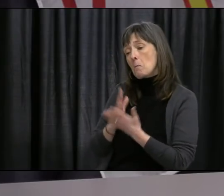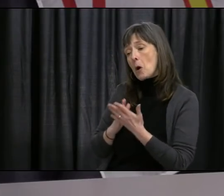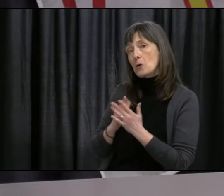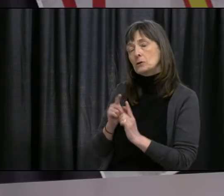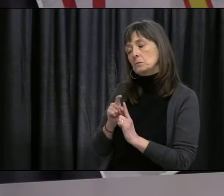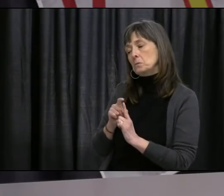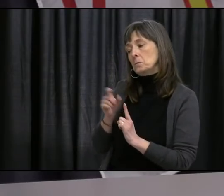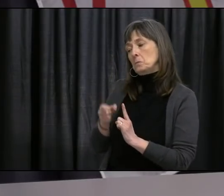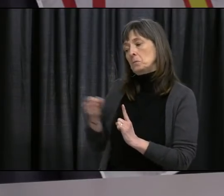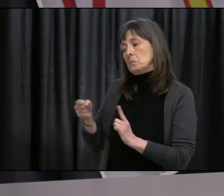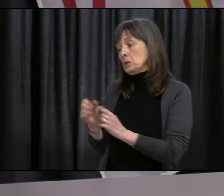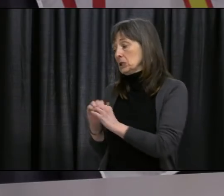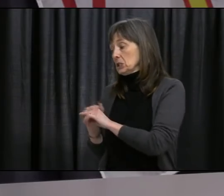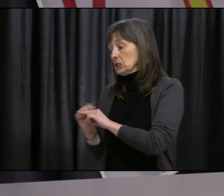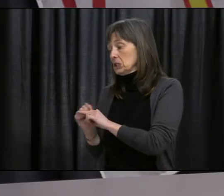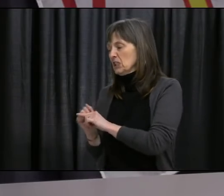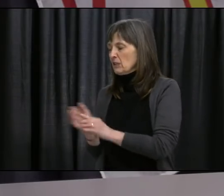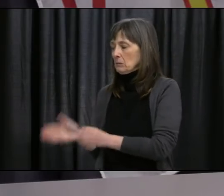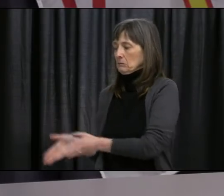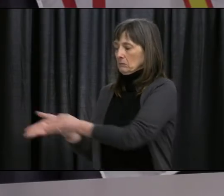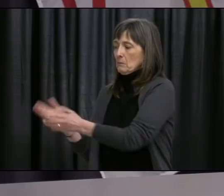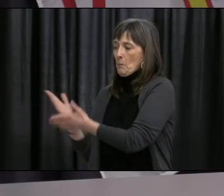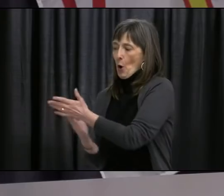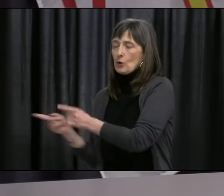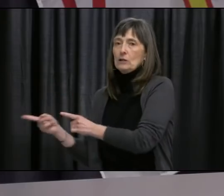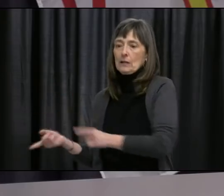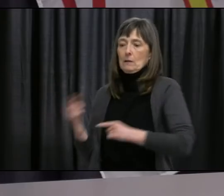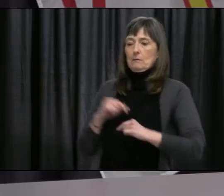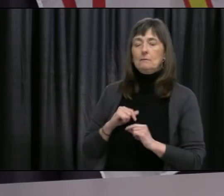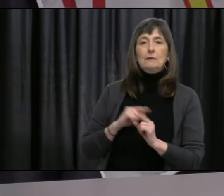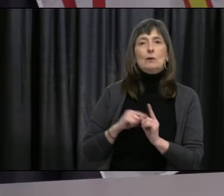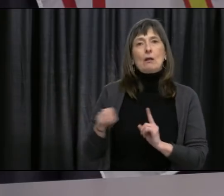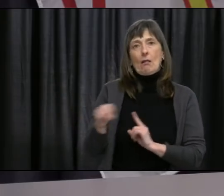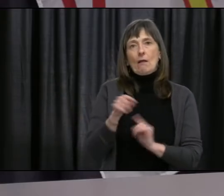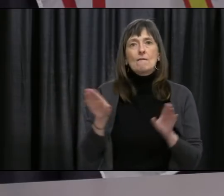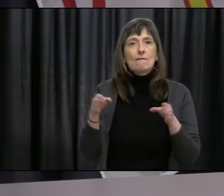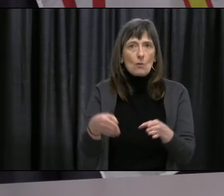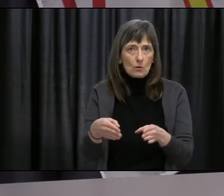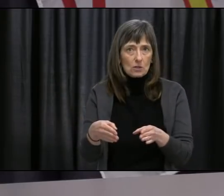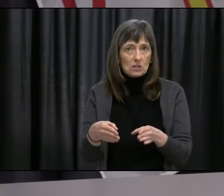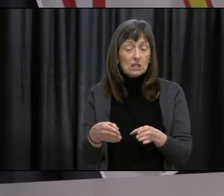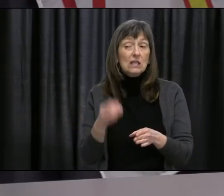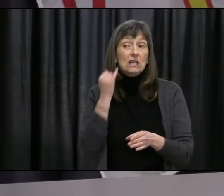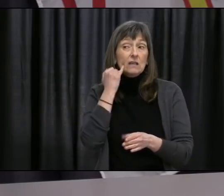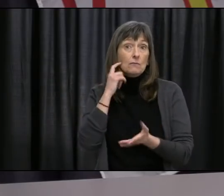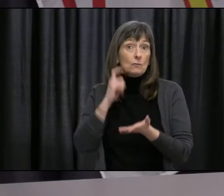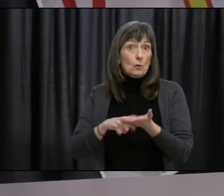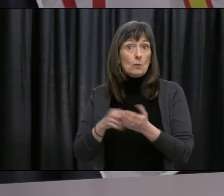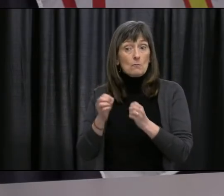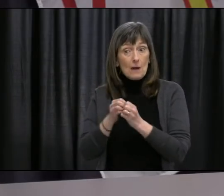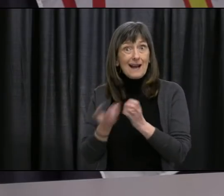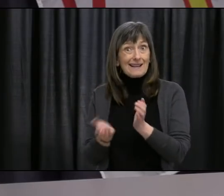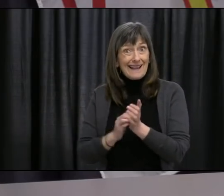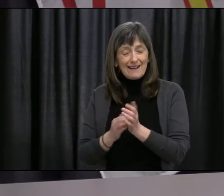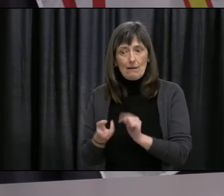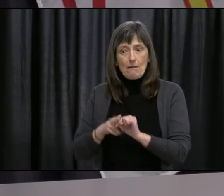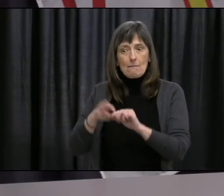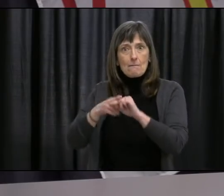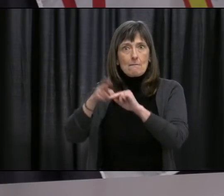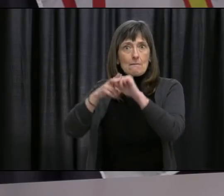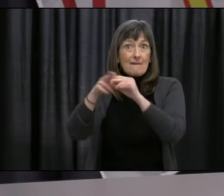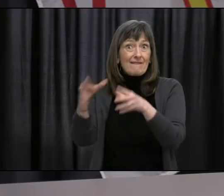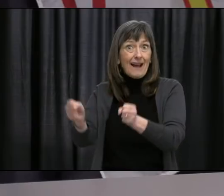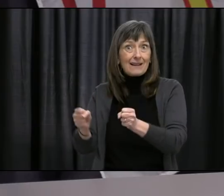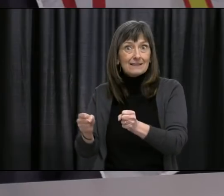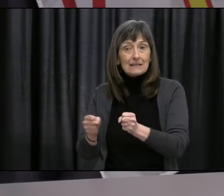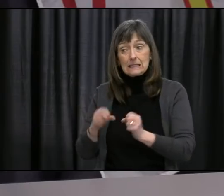we were to look at a situation where it looked like cases were increasing and we needed to increase contact tracing capacity,